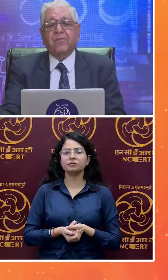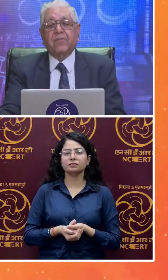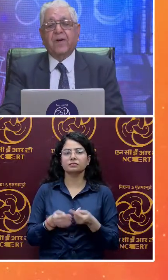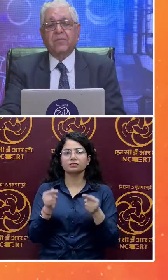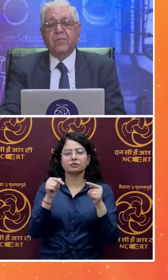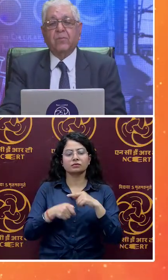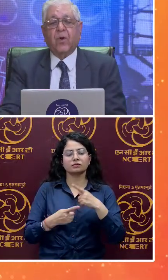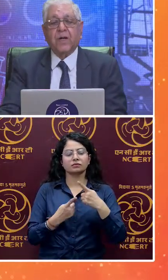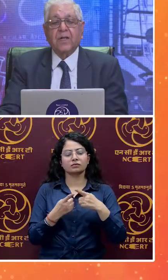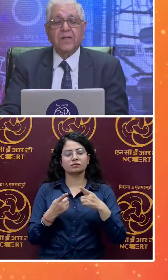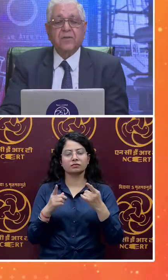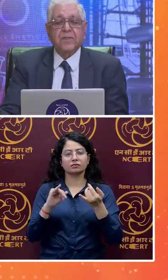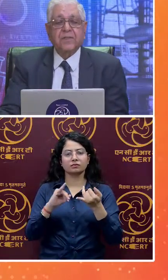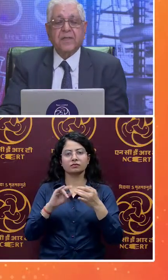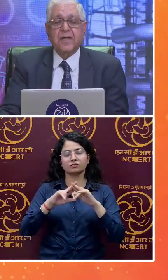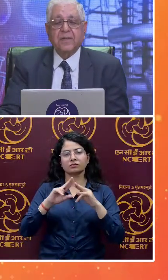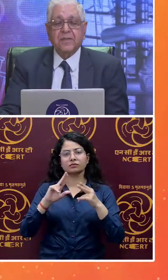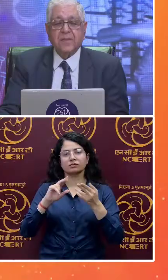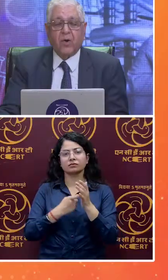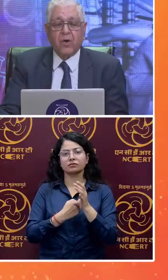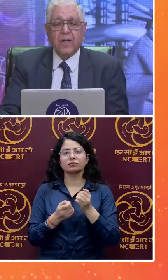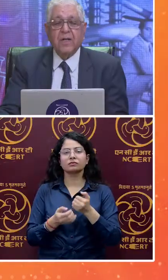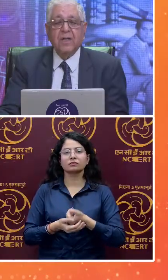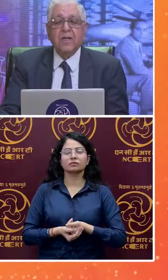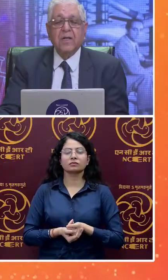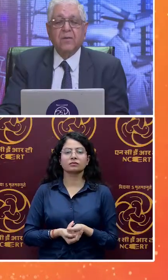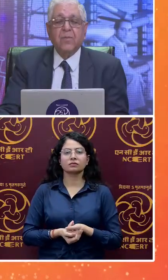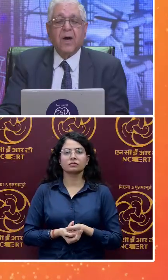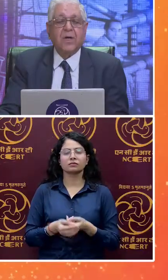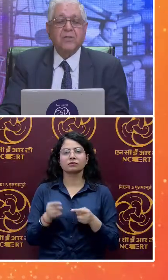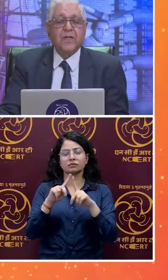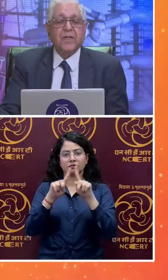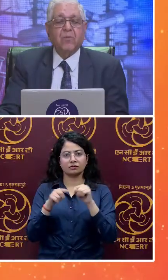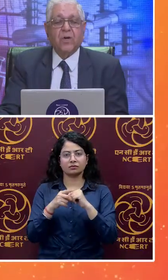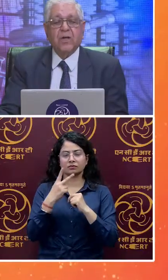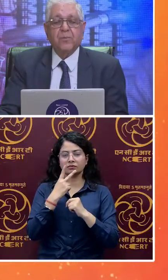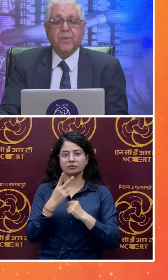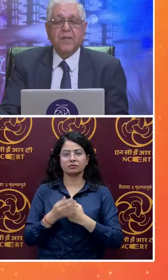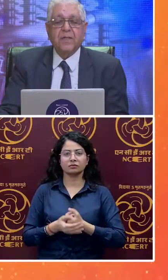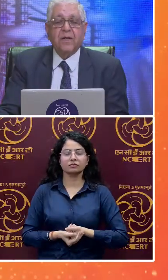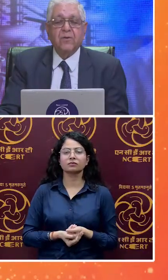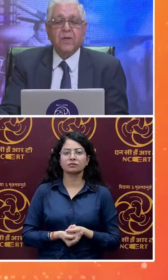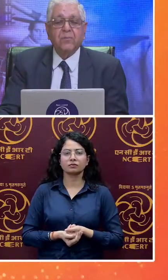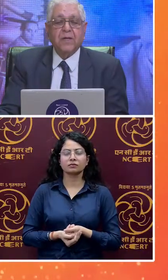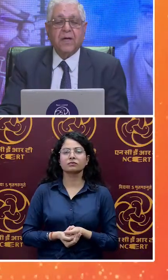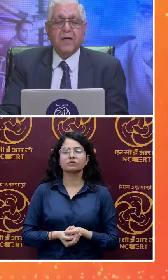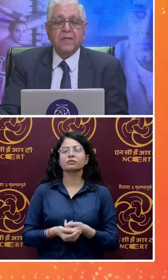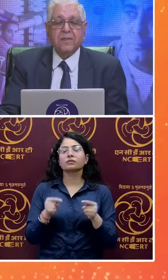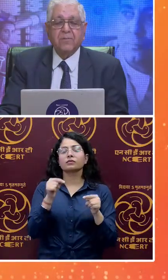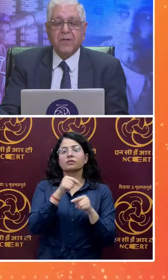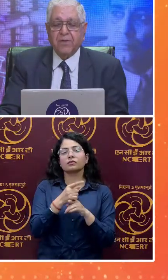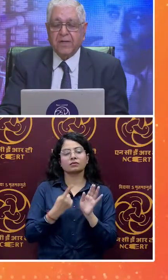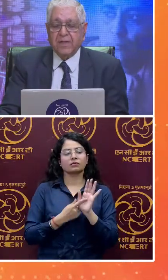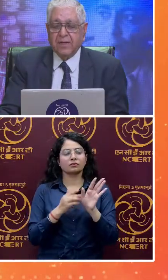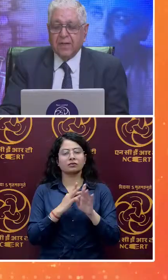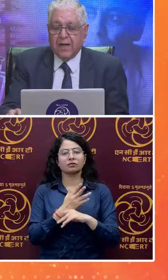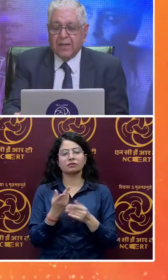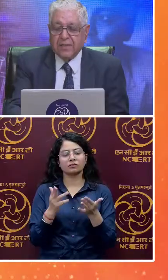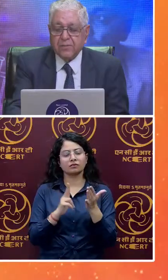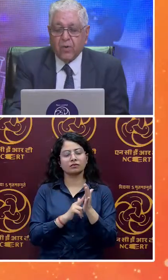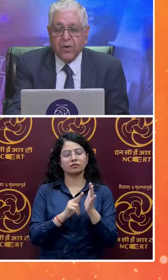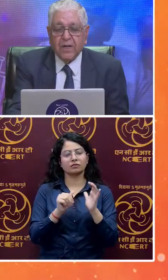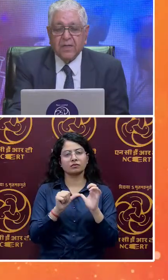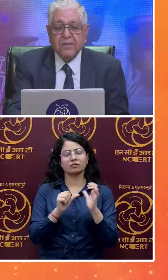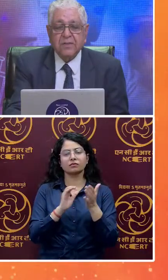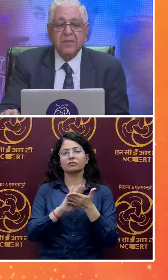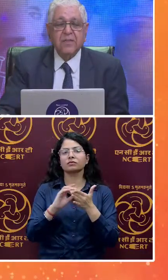the TIFR model, and you can see this is the model, Bhabha showing the model to Pandit Nehru, and Bhatnagar is in between, and